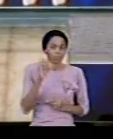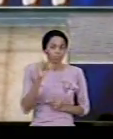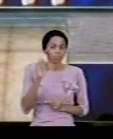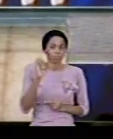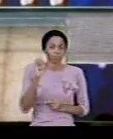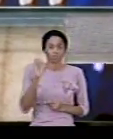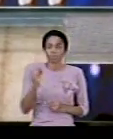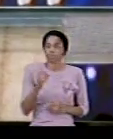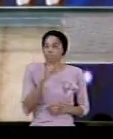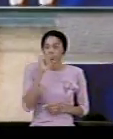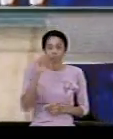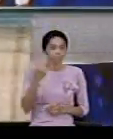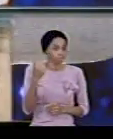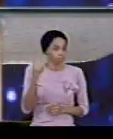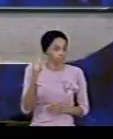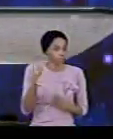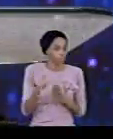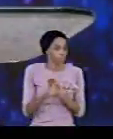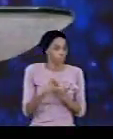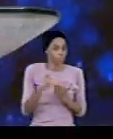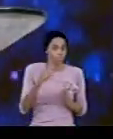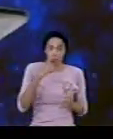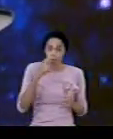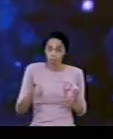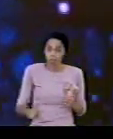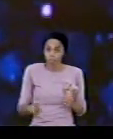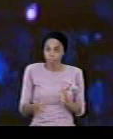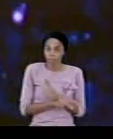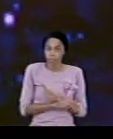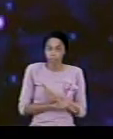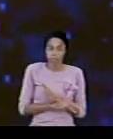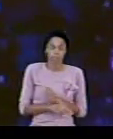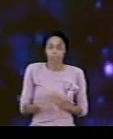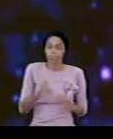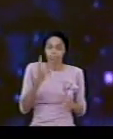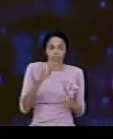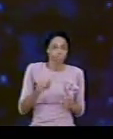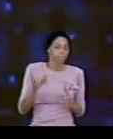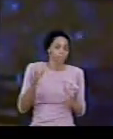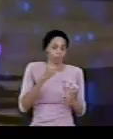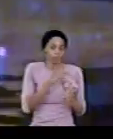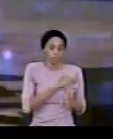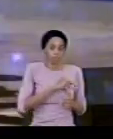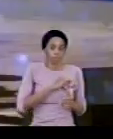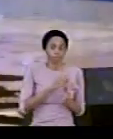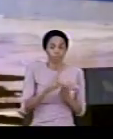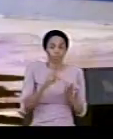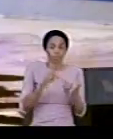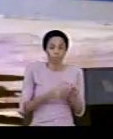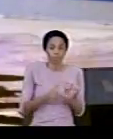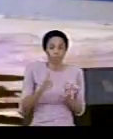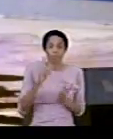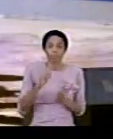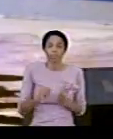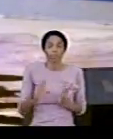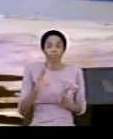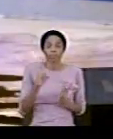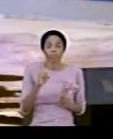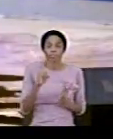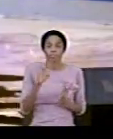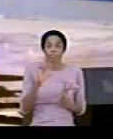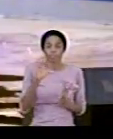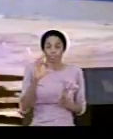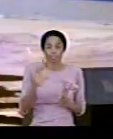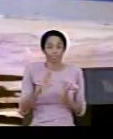Ten Commandments, the moral law, the civil law, the ceremonial law, together